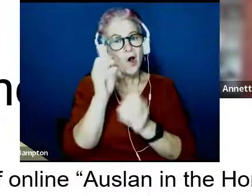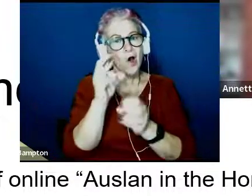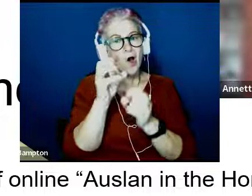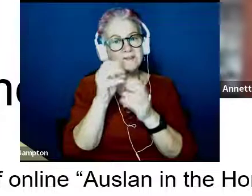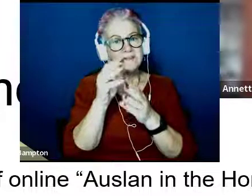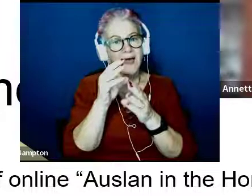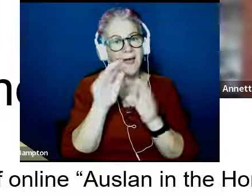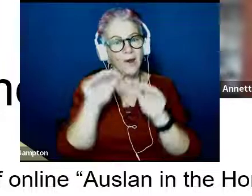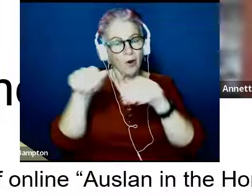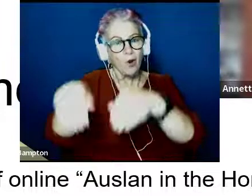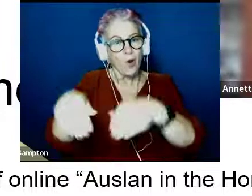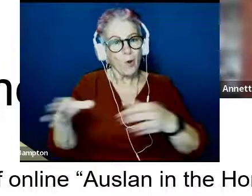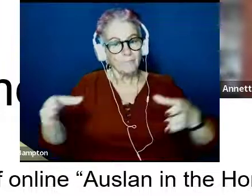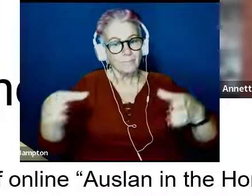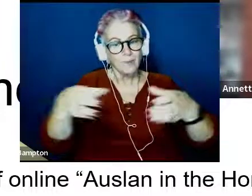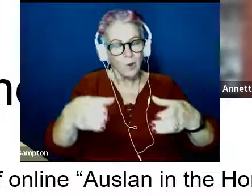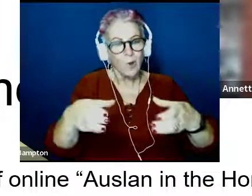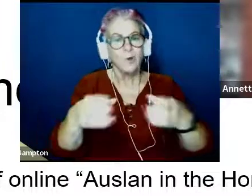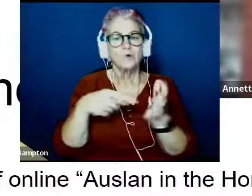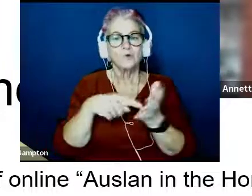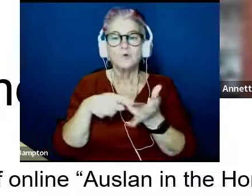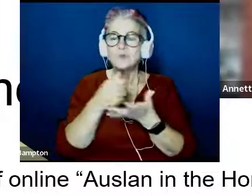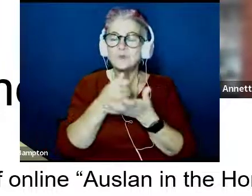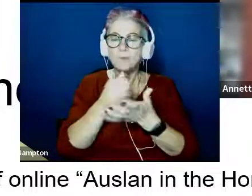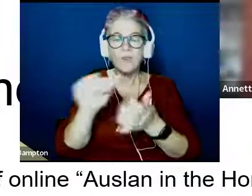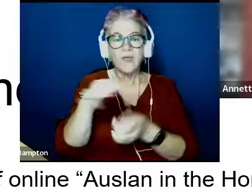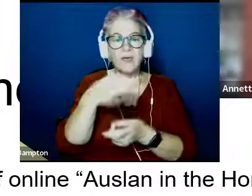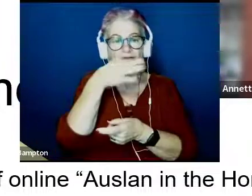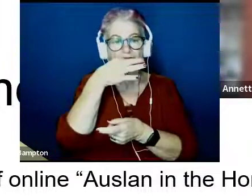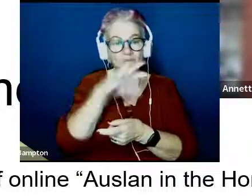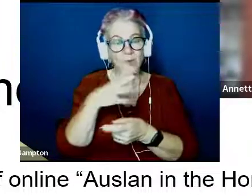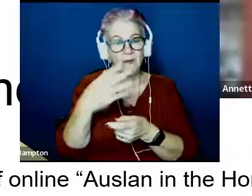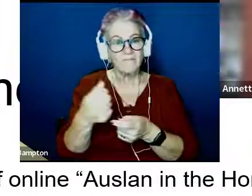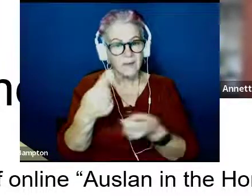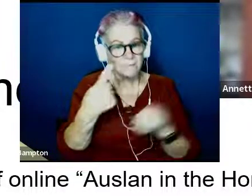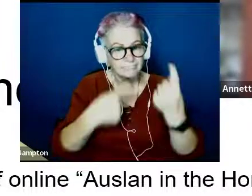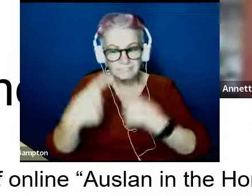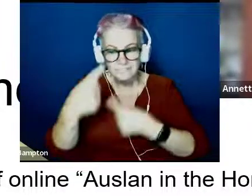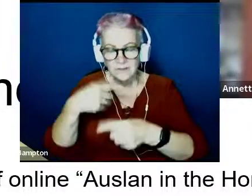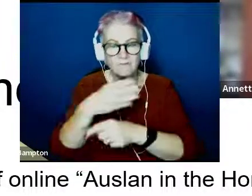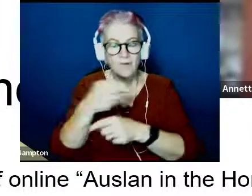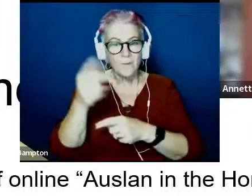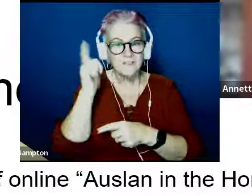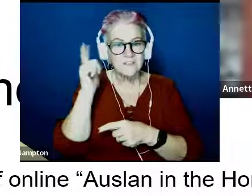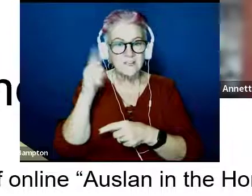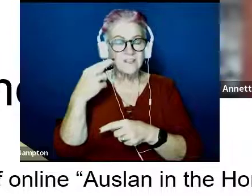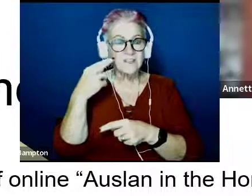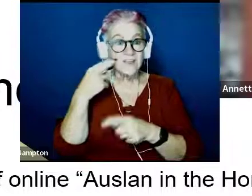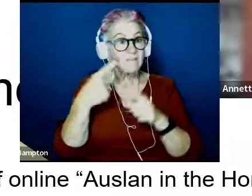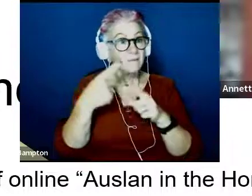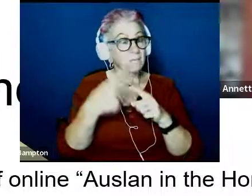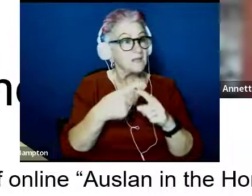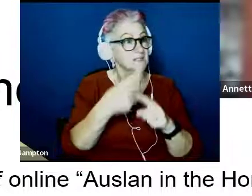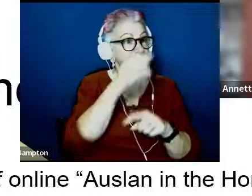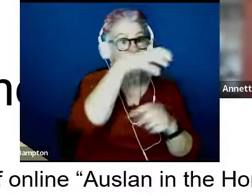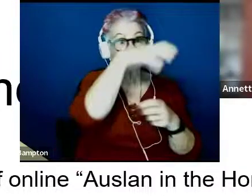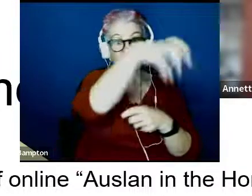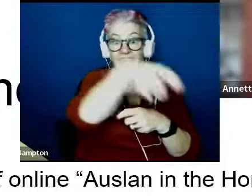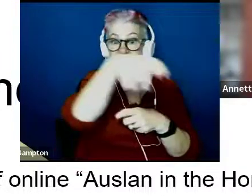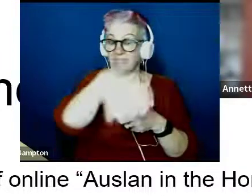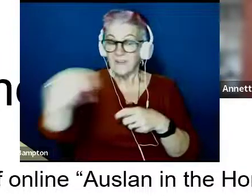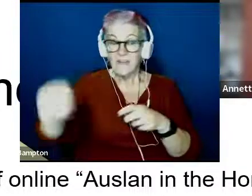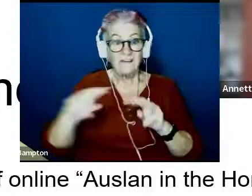child. And we've had feedback from teachers of the deaf and individual families and other libraries.